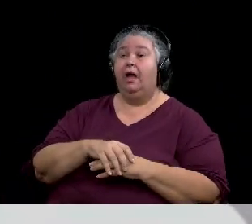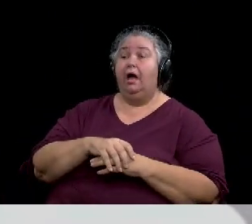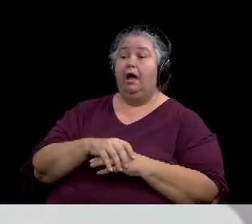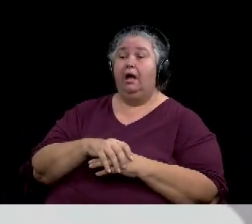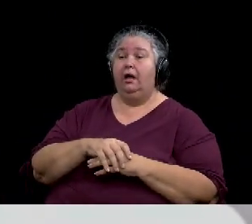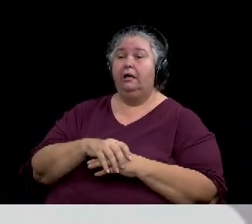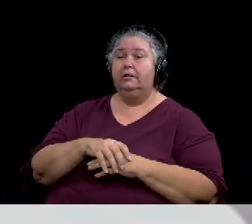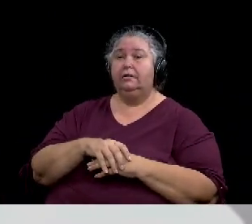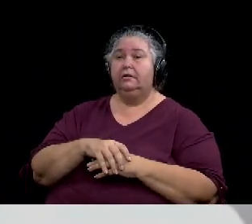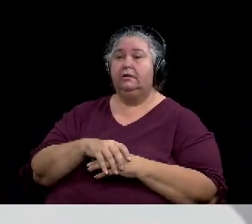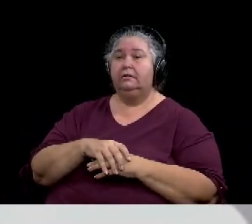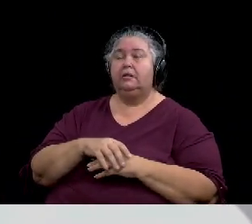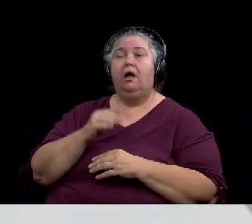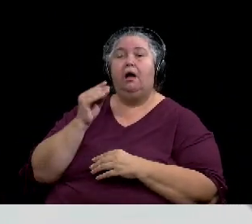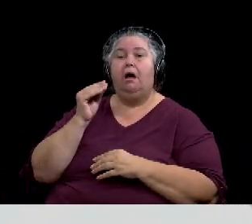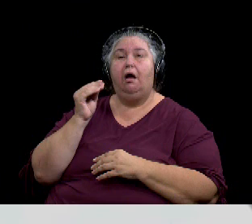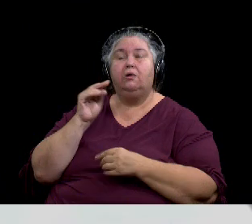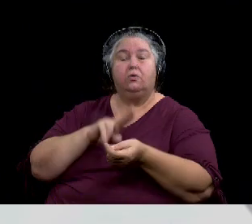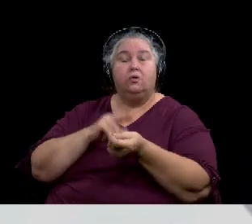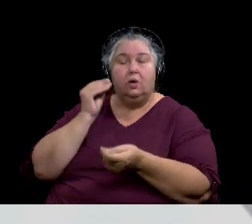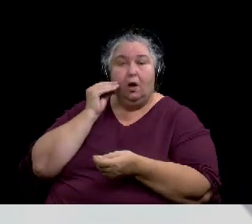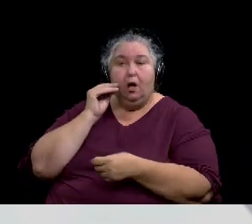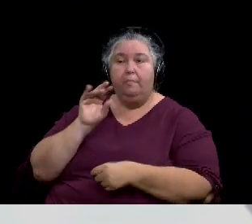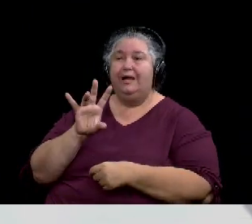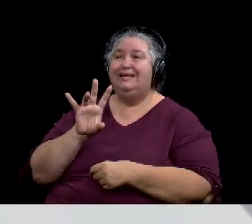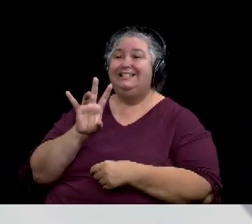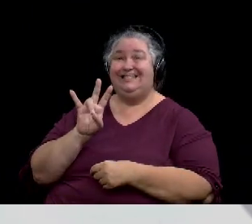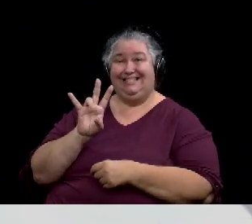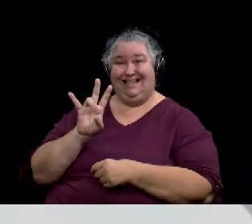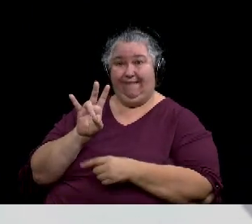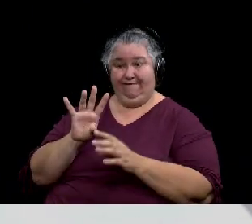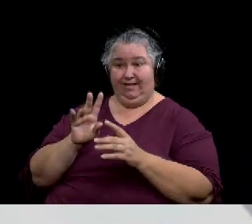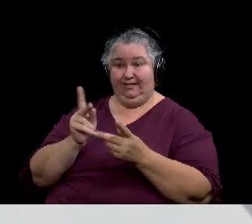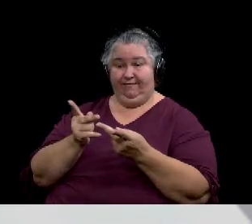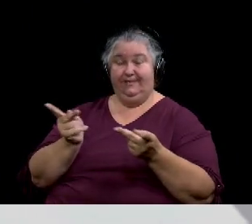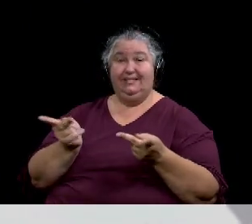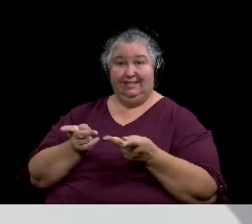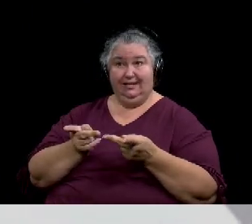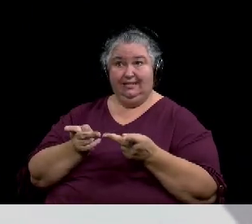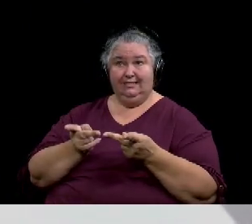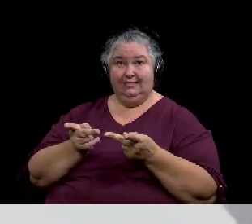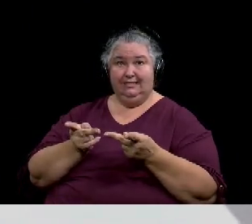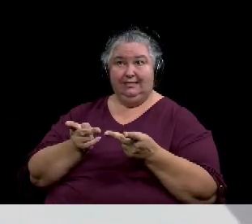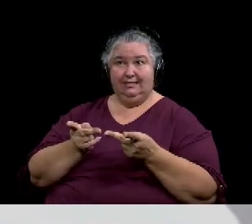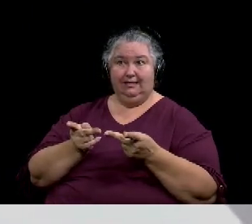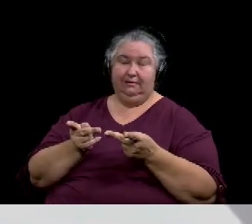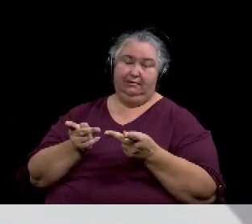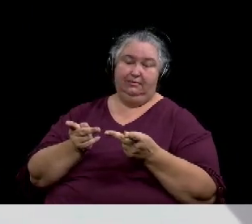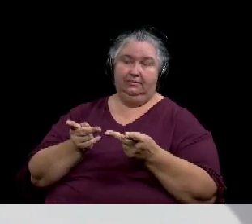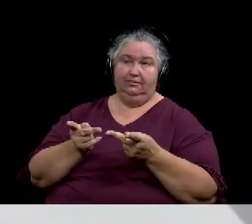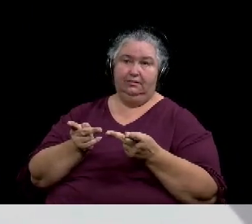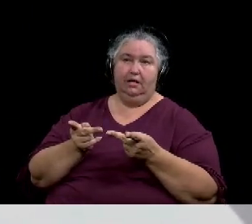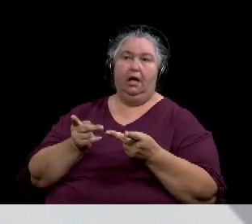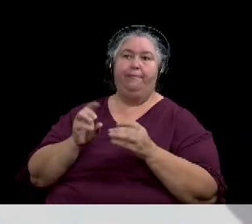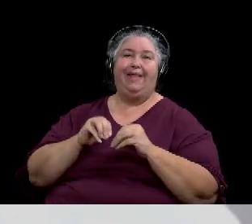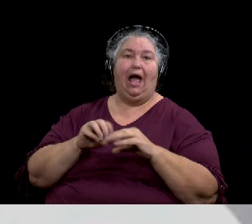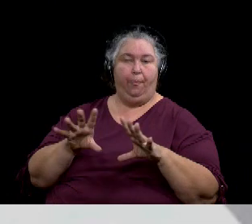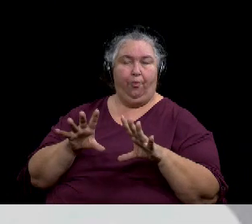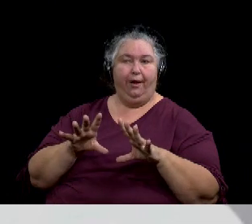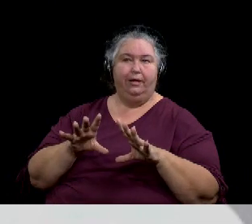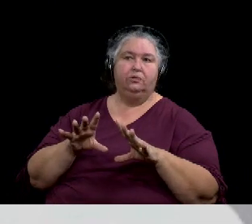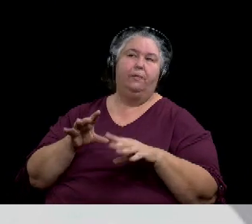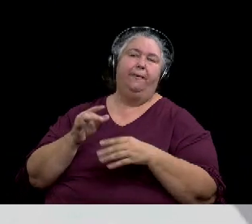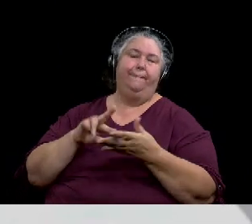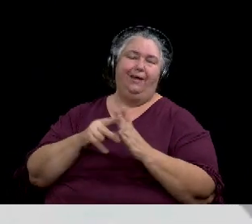are 7 ongoing facility outbreaks, again defined as 1 or more residents diagnosed with